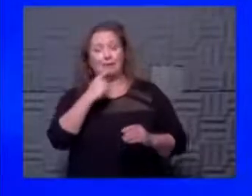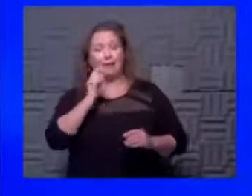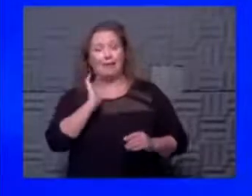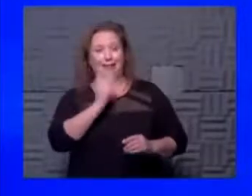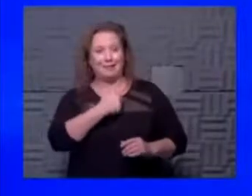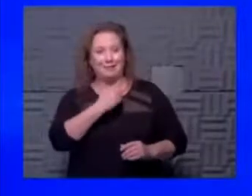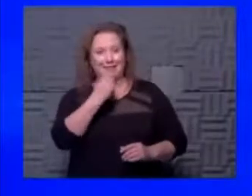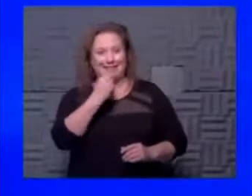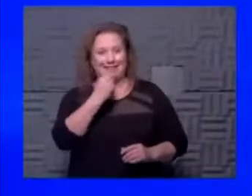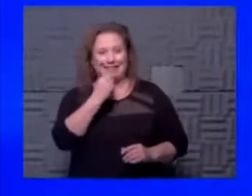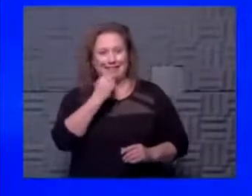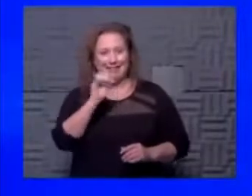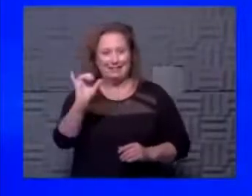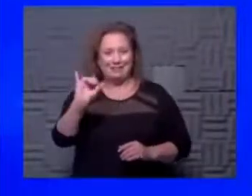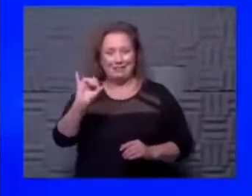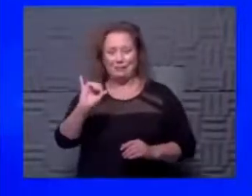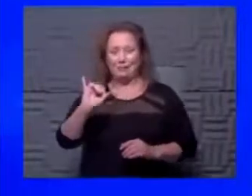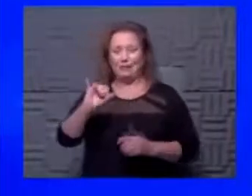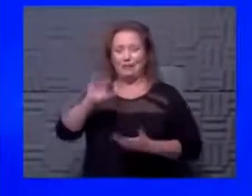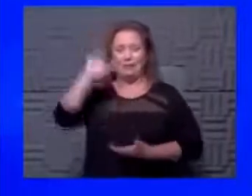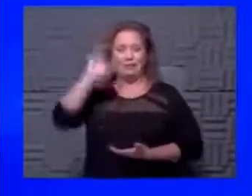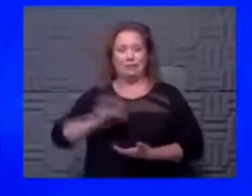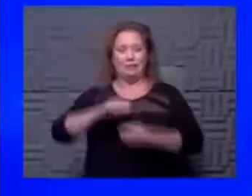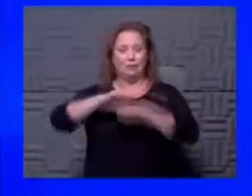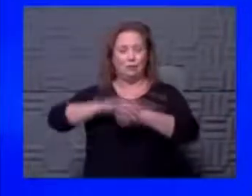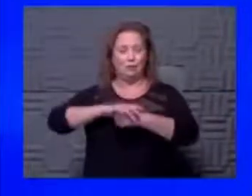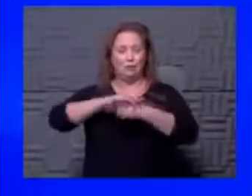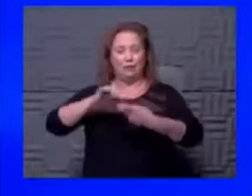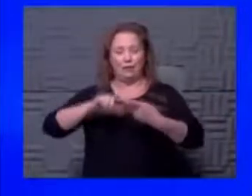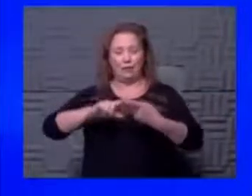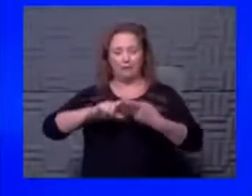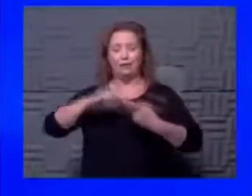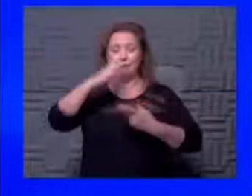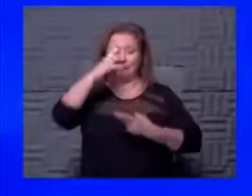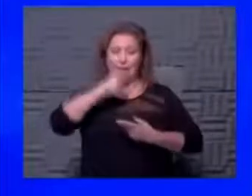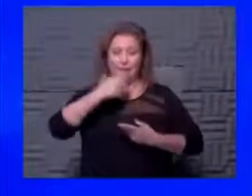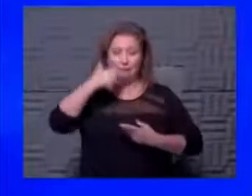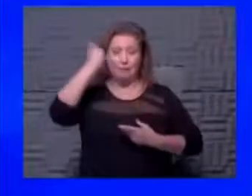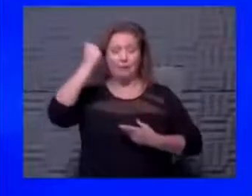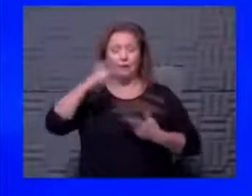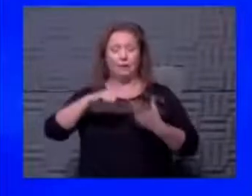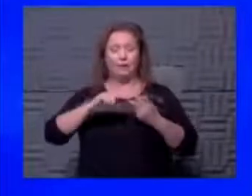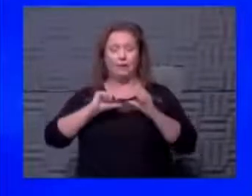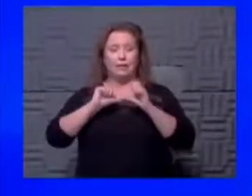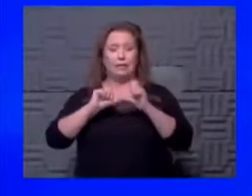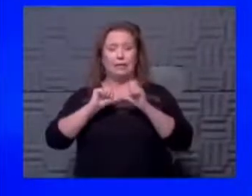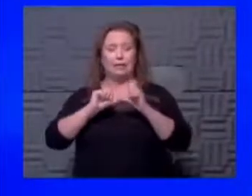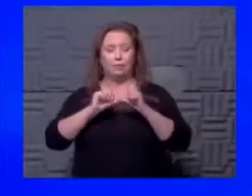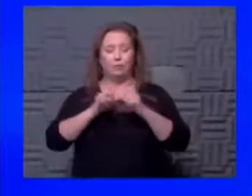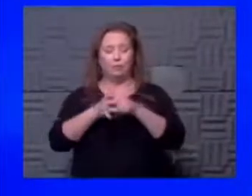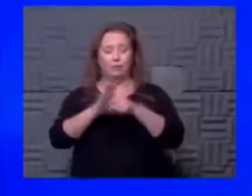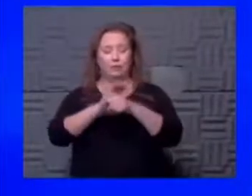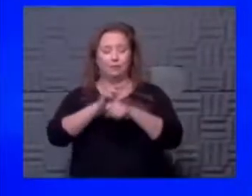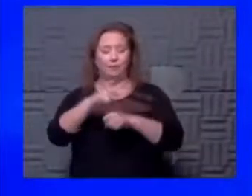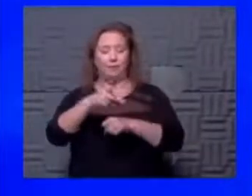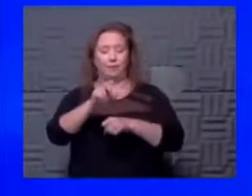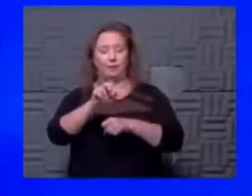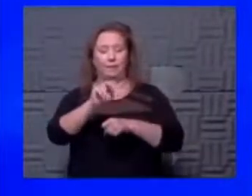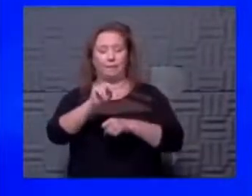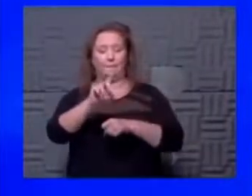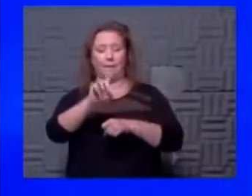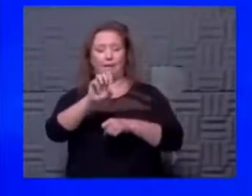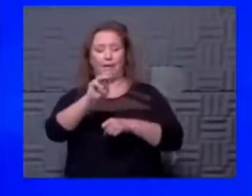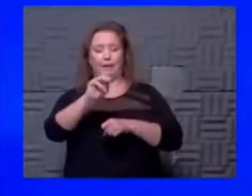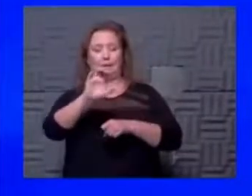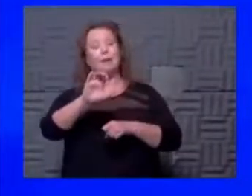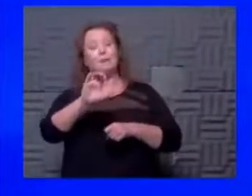what to eat, to de-stress, sleep better, and get through the pandemic. I'm going to come back to